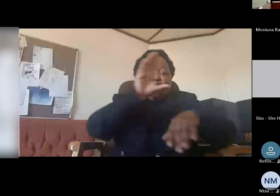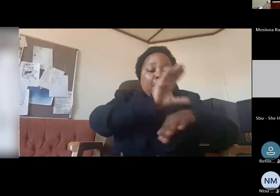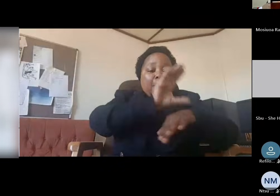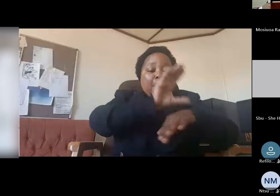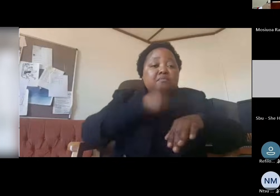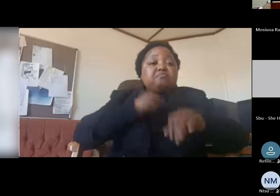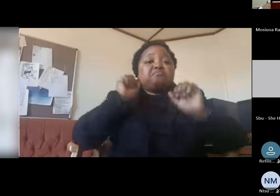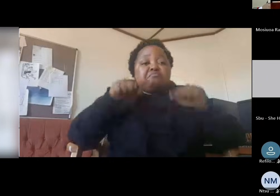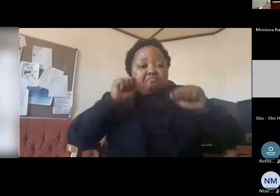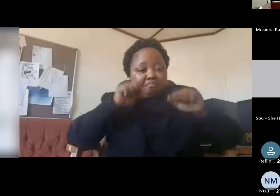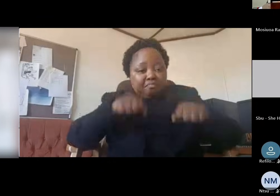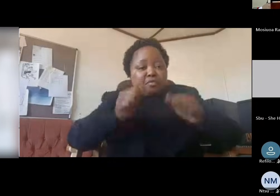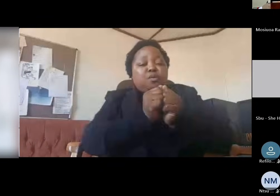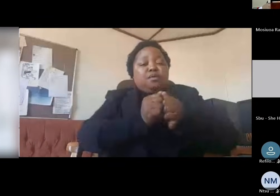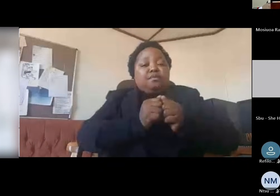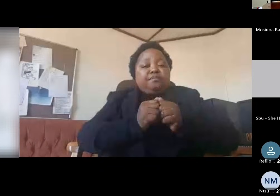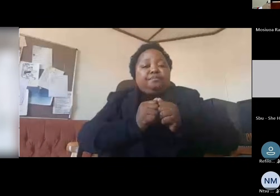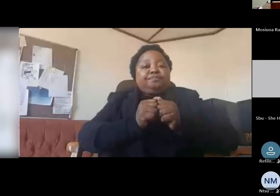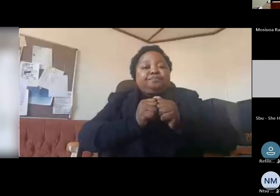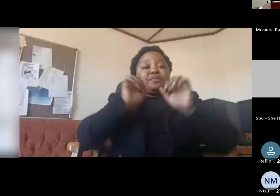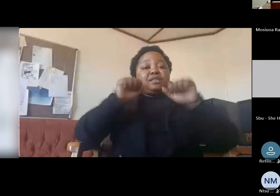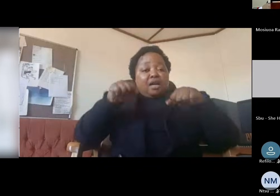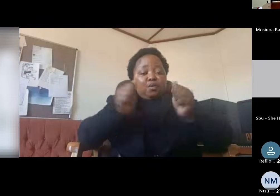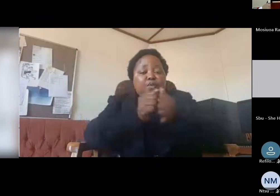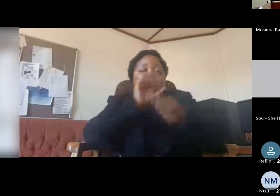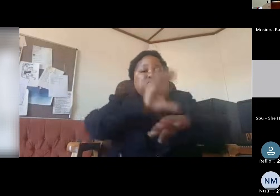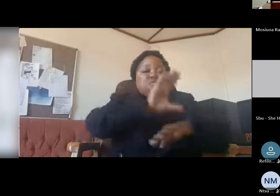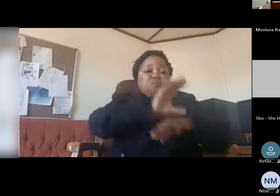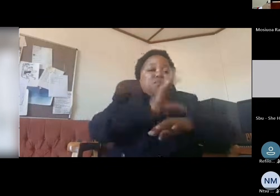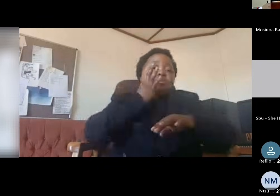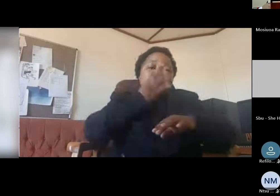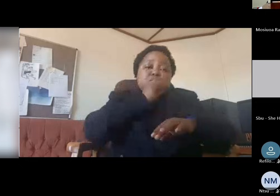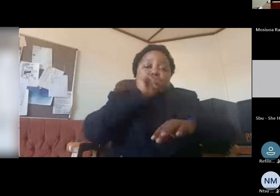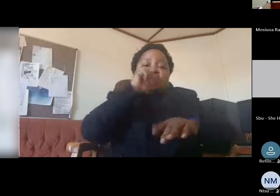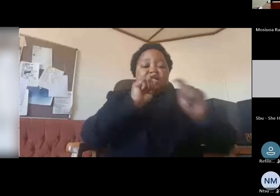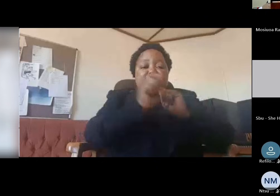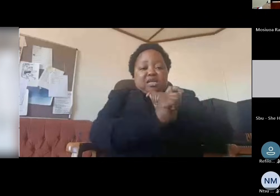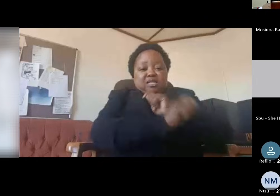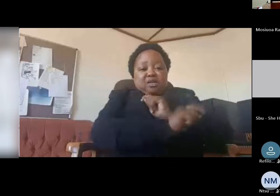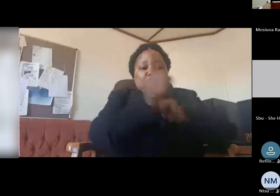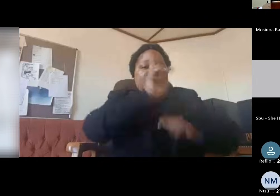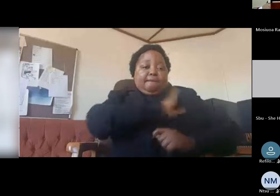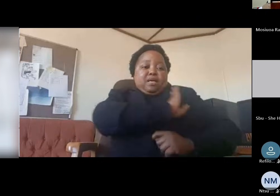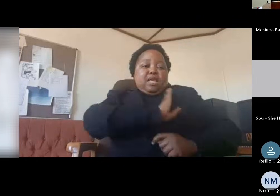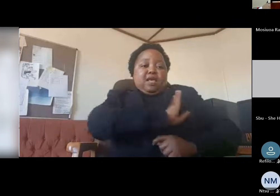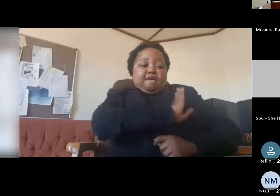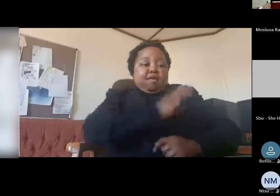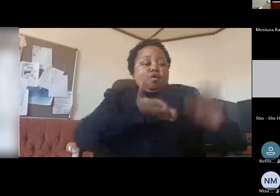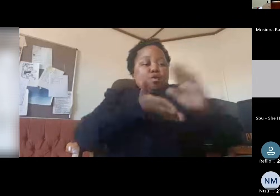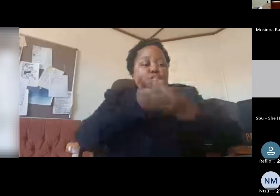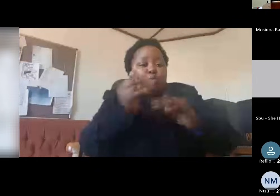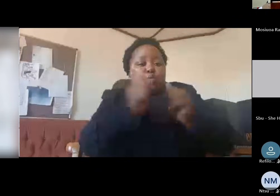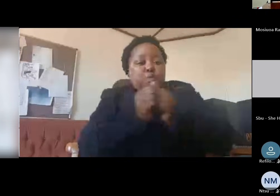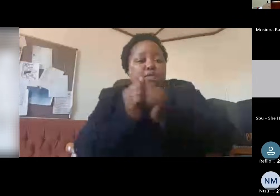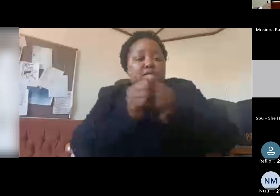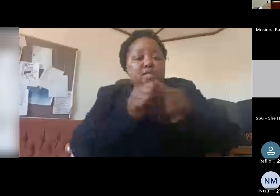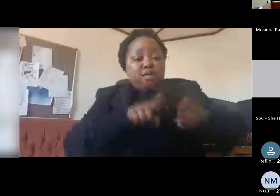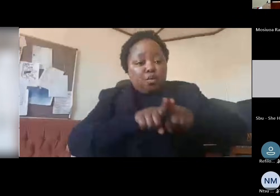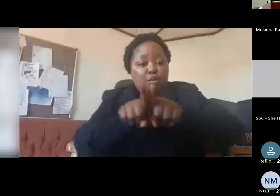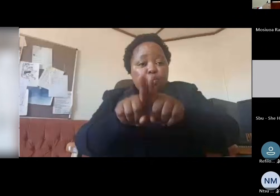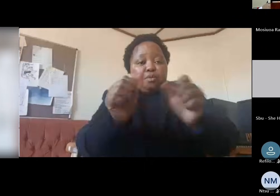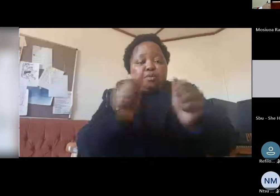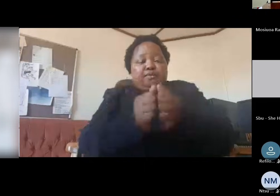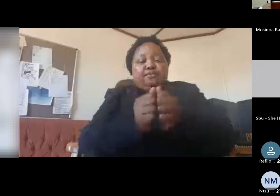it's the real crux is changing the behaviours that go along with any of these sort of